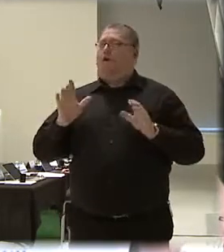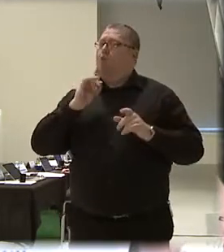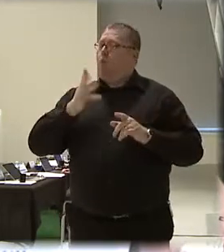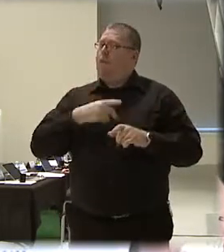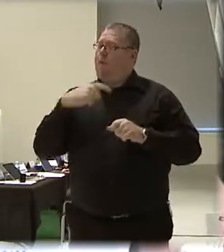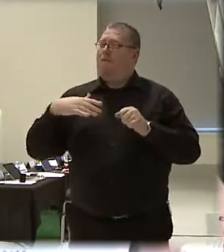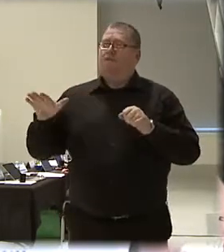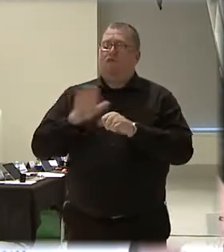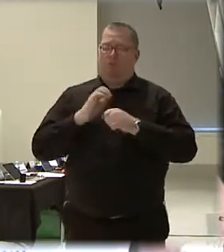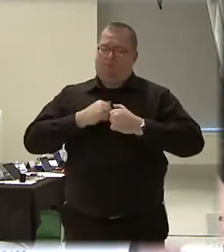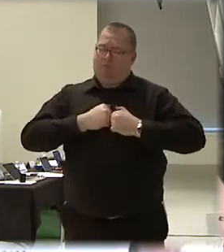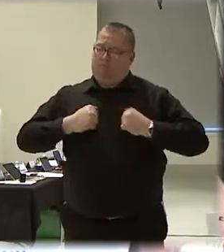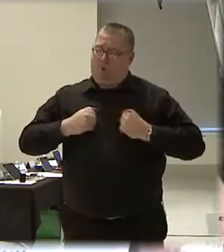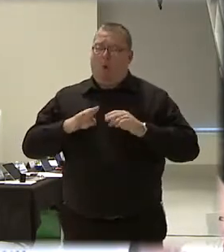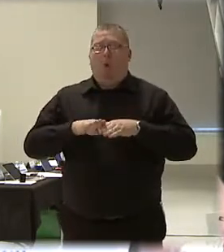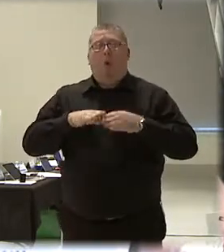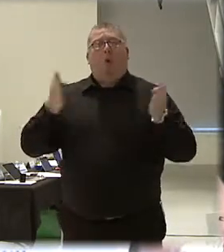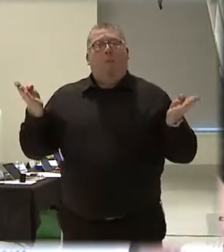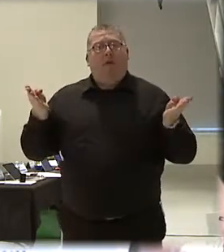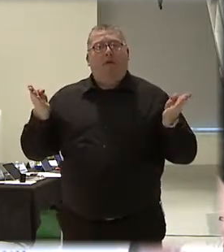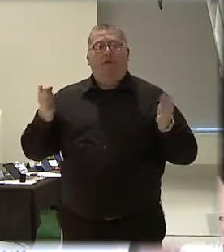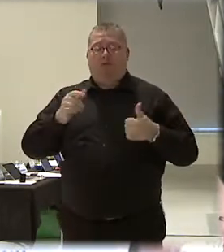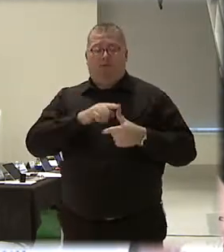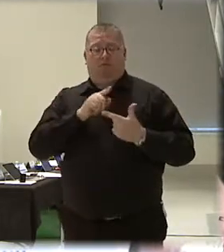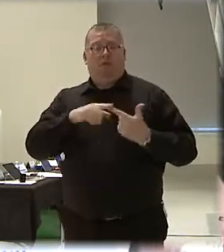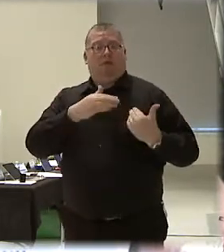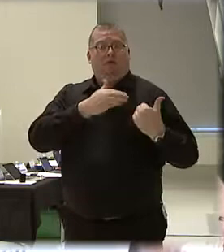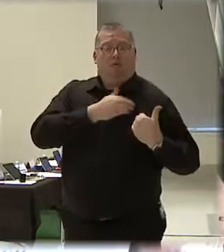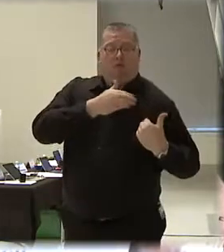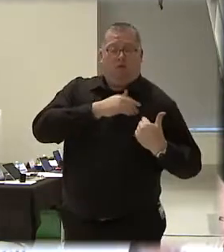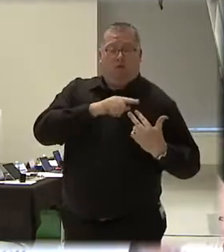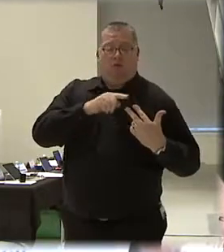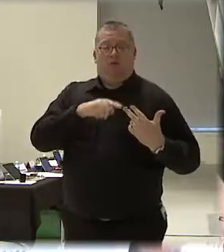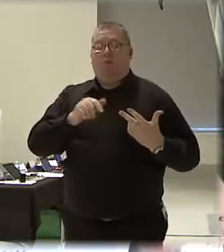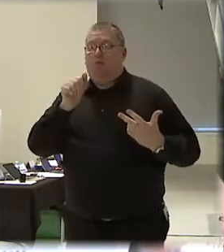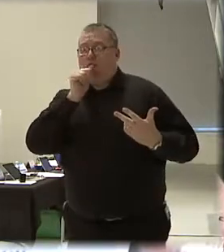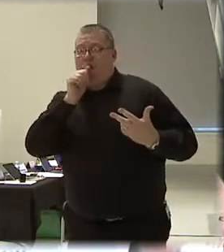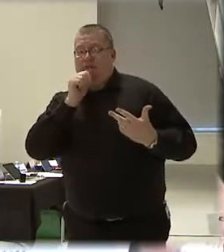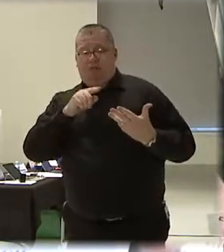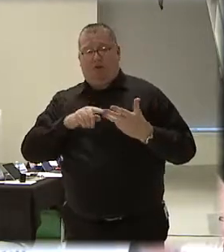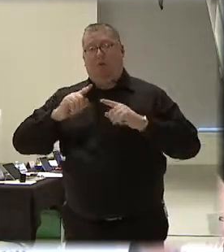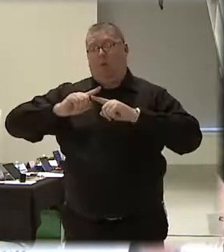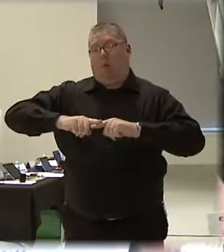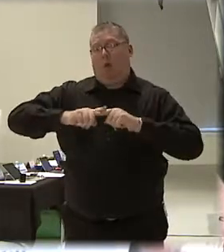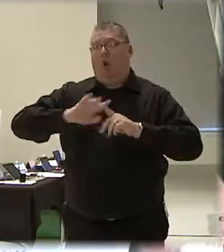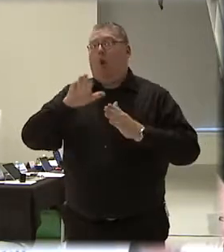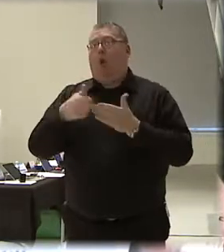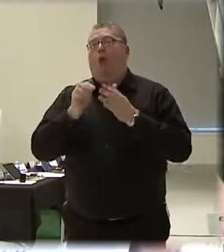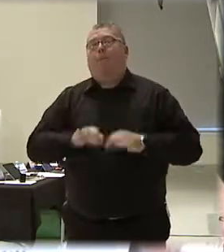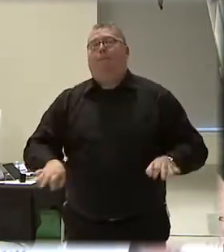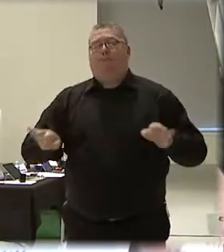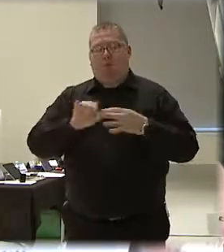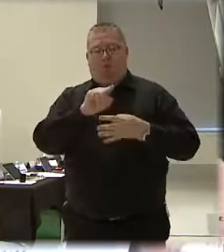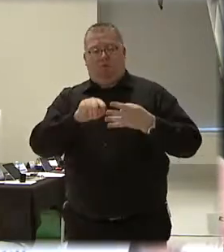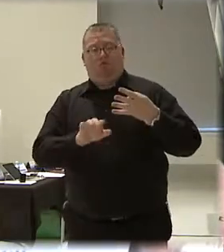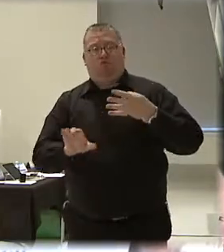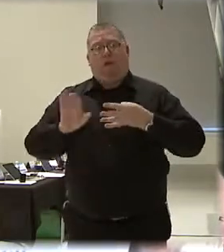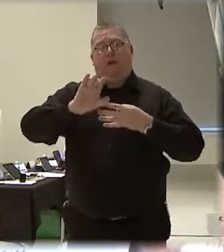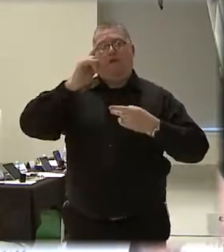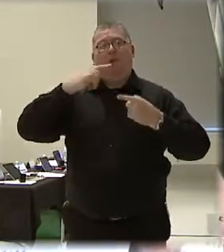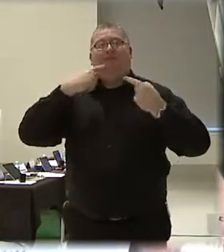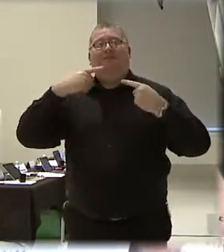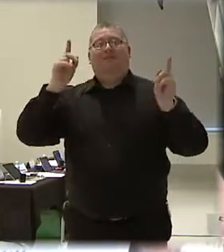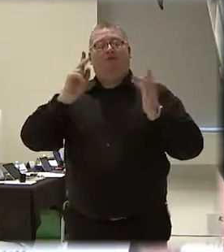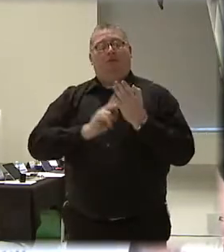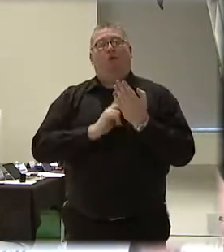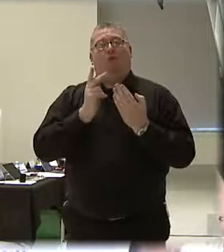transparency, accountability, privacy, and reliability are hallmarks of a successful program. As was mentioned